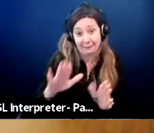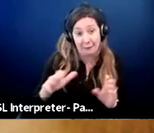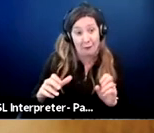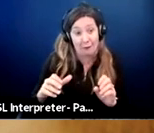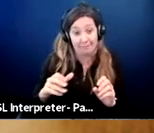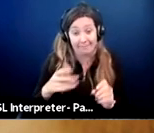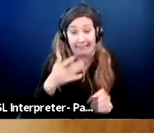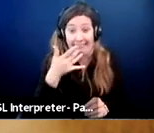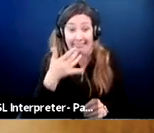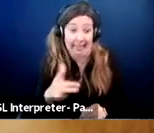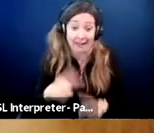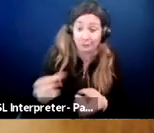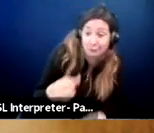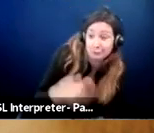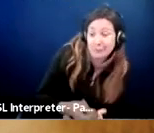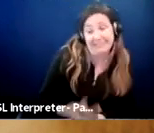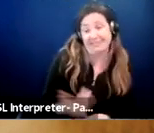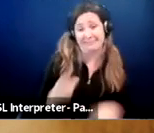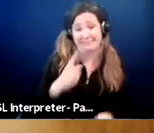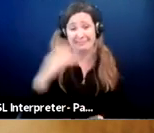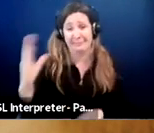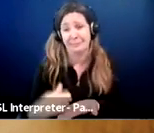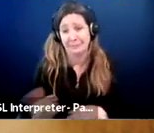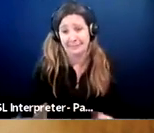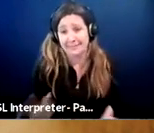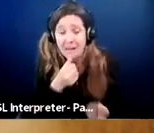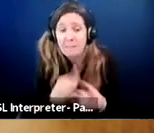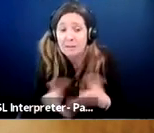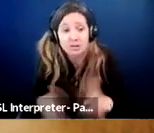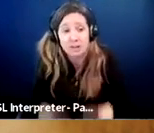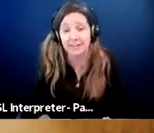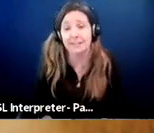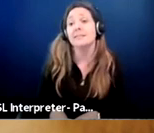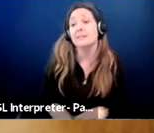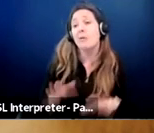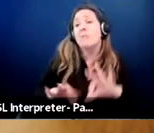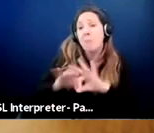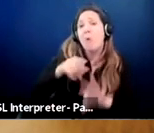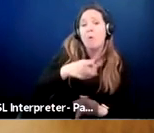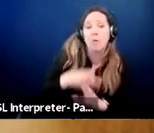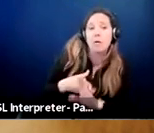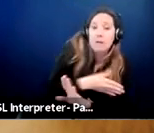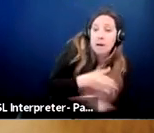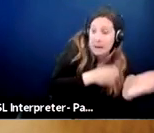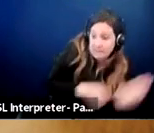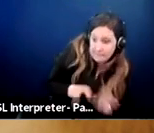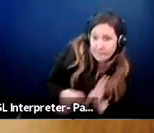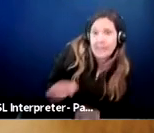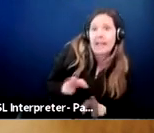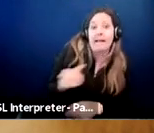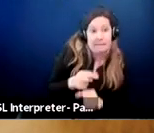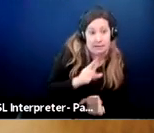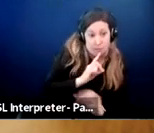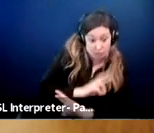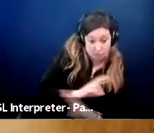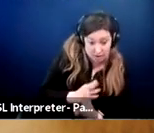year round. So it's all about pre-planning to execute to get the highest return in government grants. And you'll find